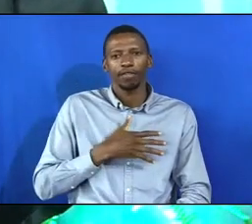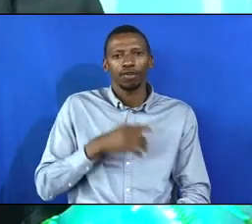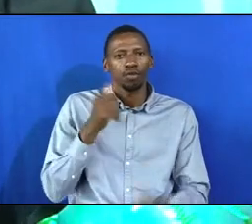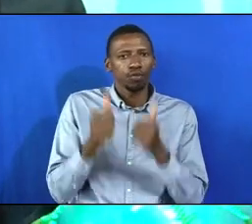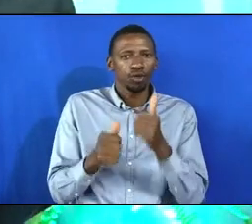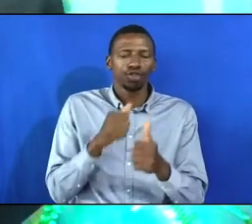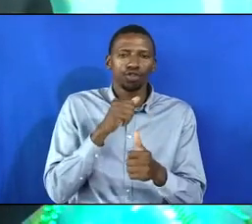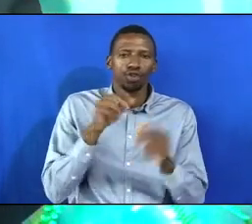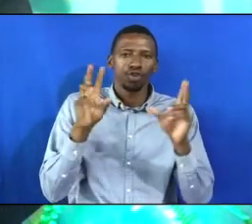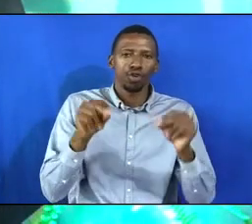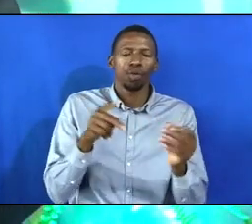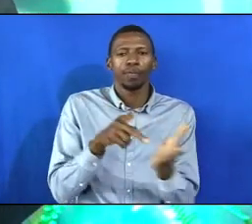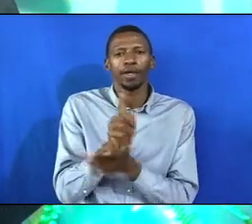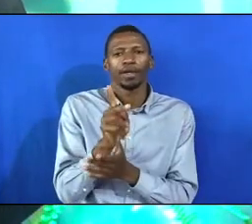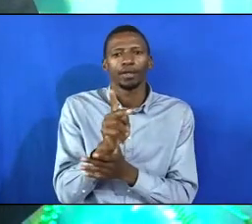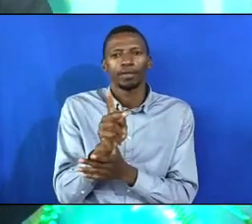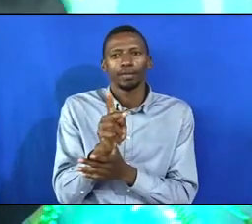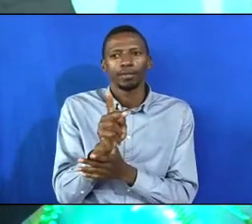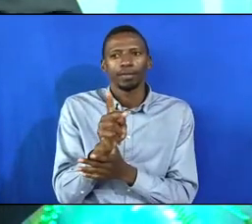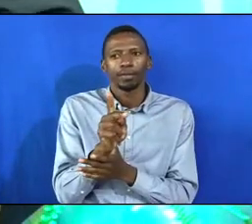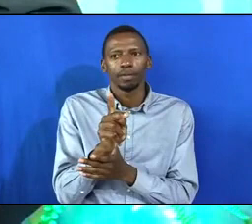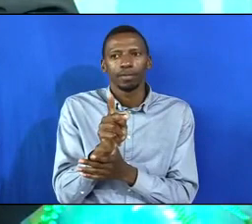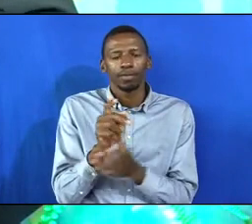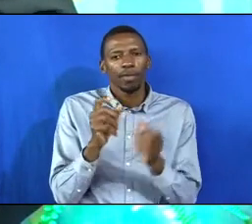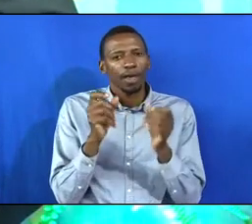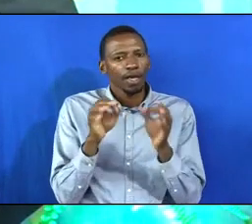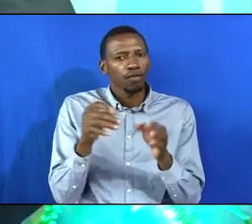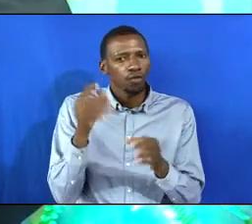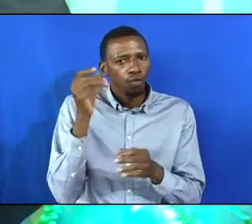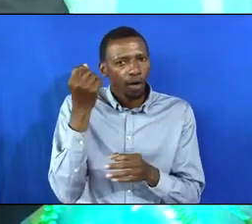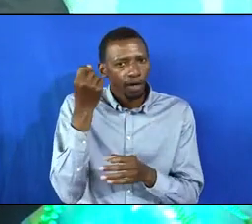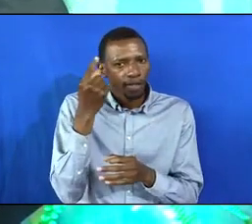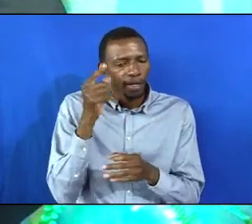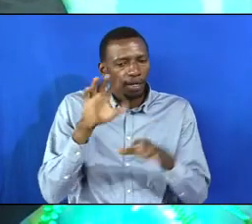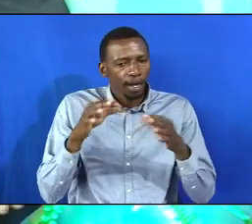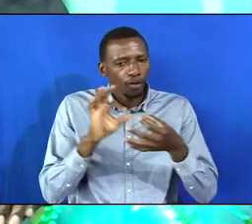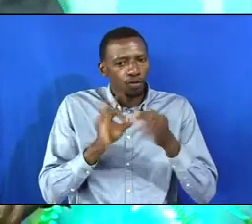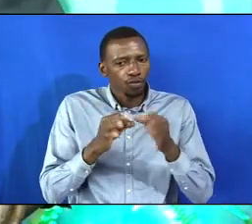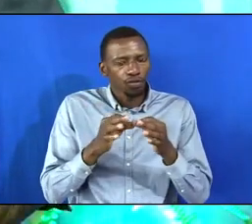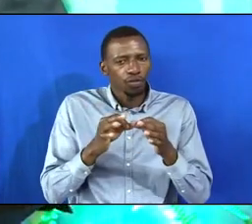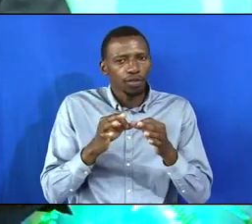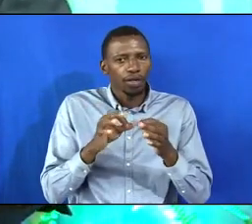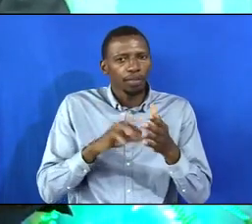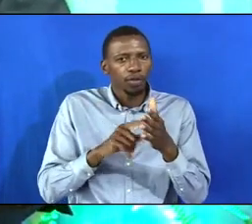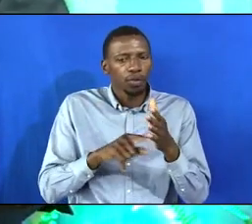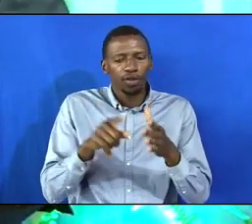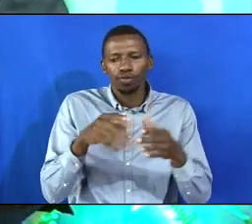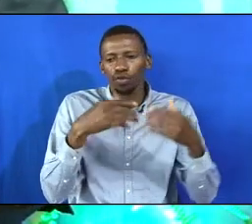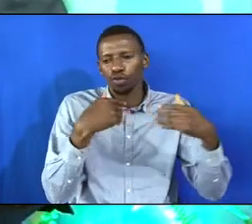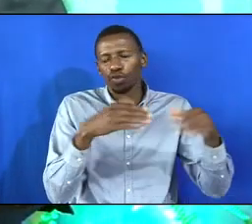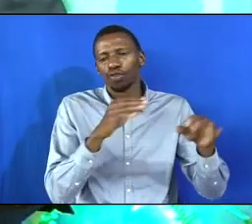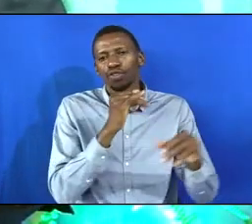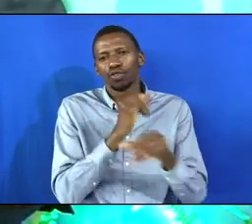If you know how to interpret, that is a polite language of telling you, you are actually sacked.